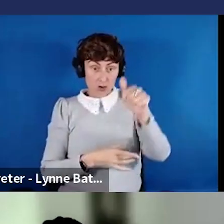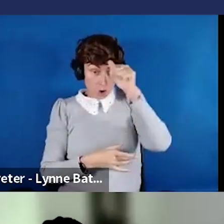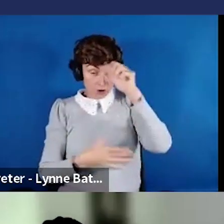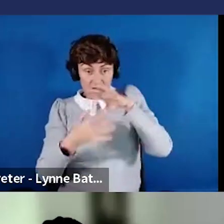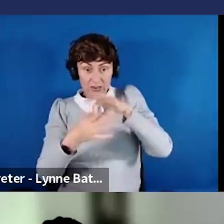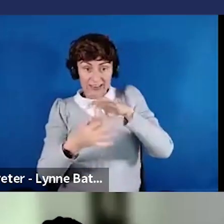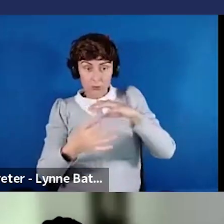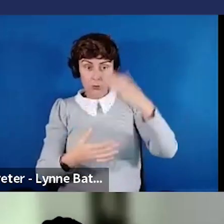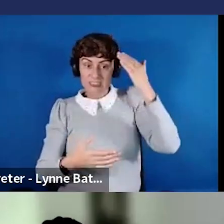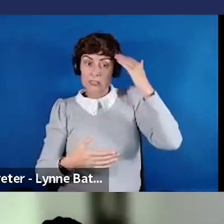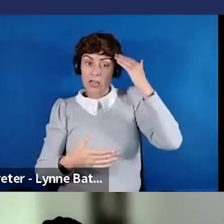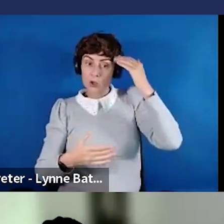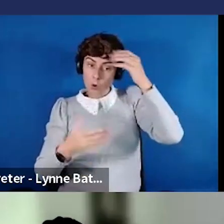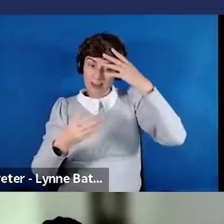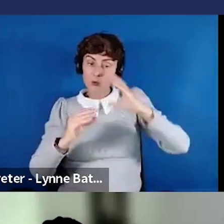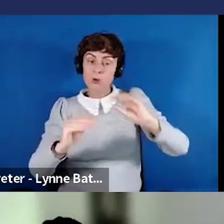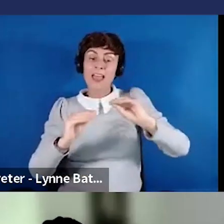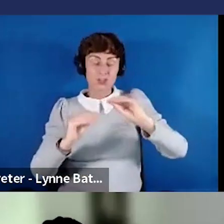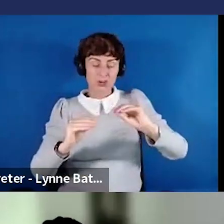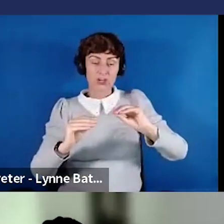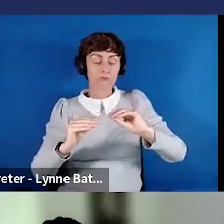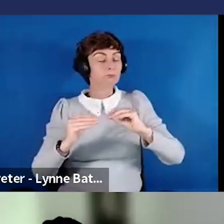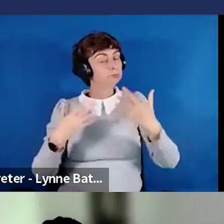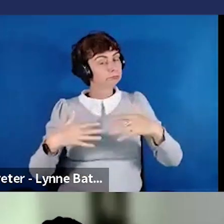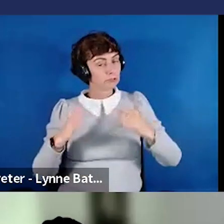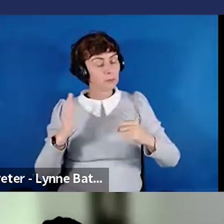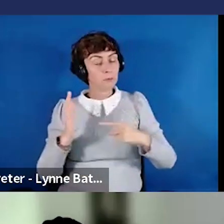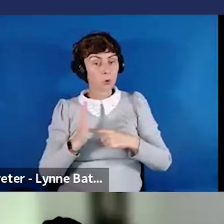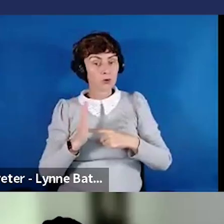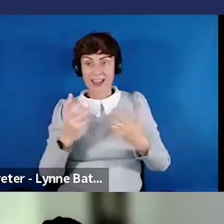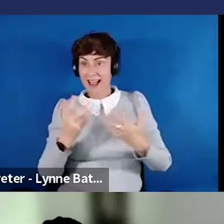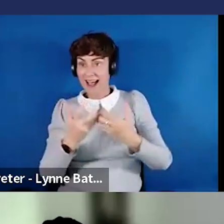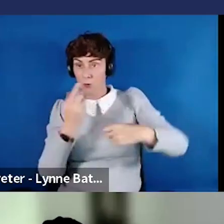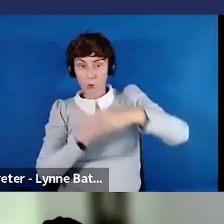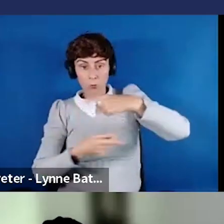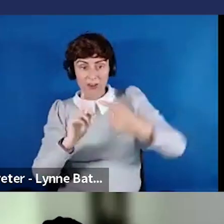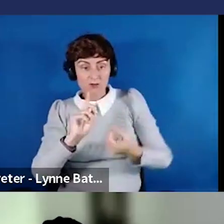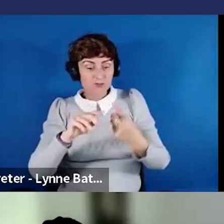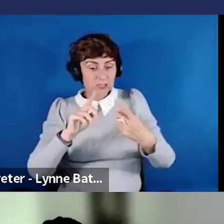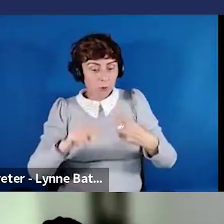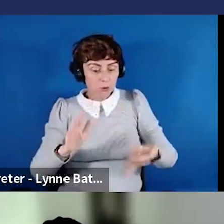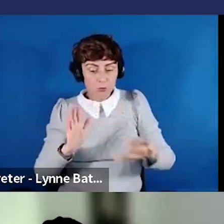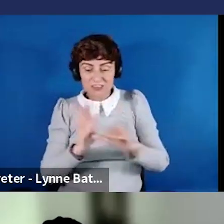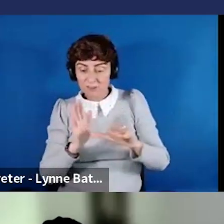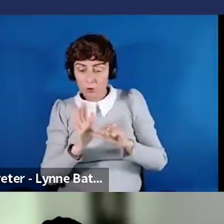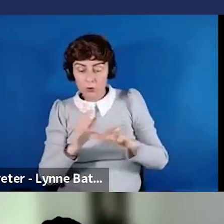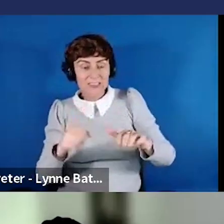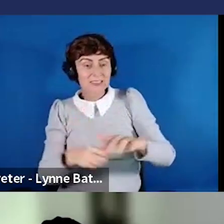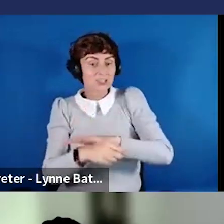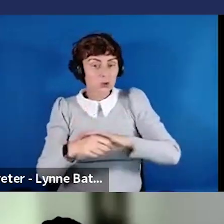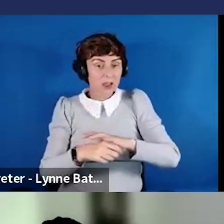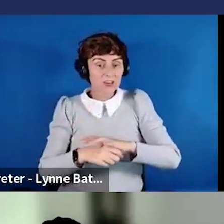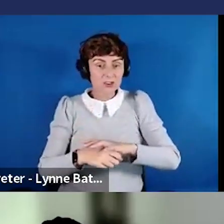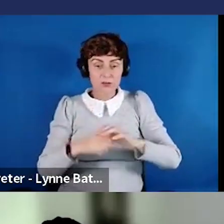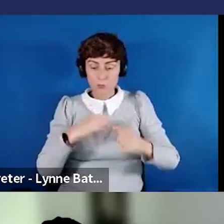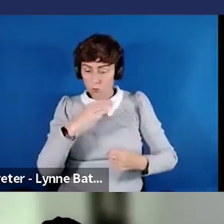psychoeducation and how our kind of how we respond, I think, to things that are hard or difficult, traumatic. It